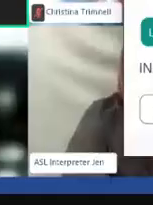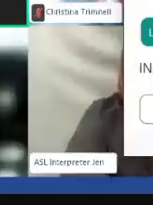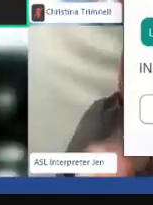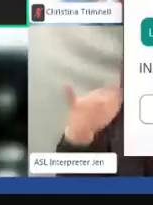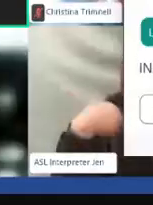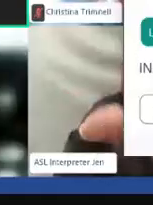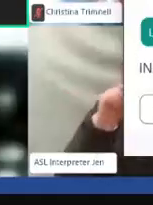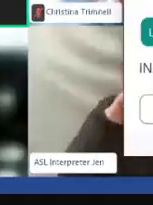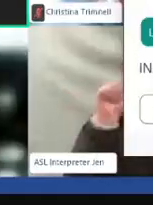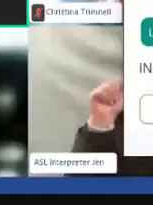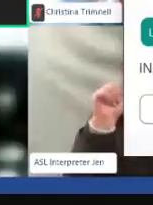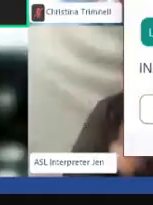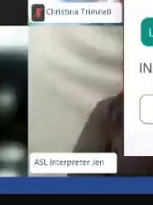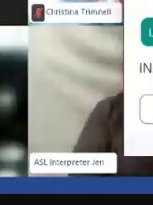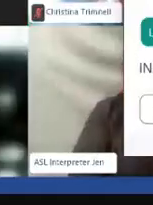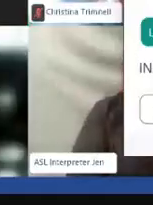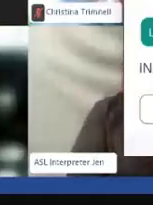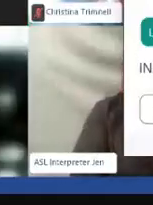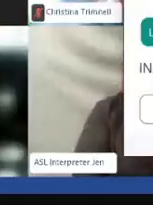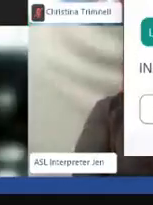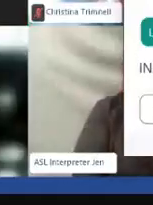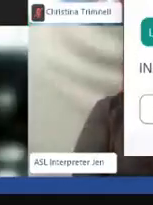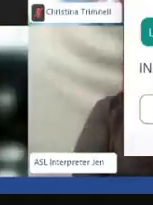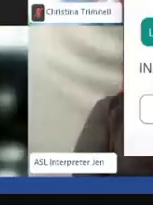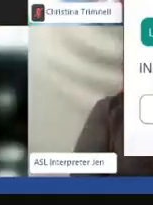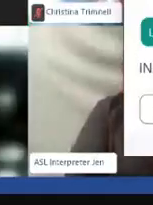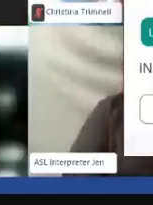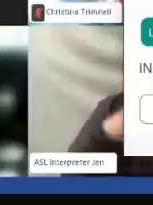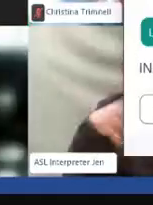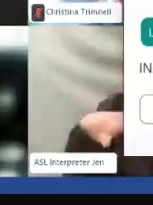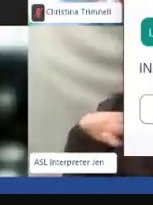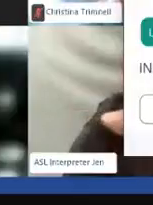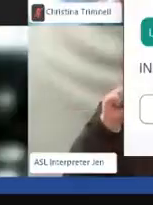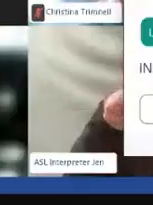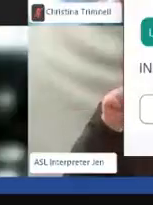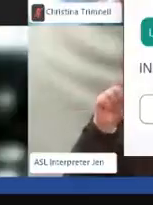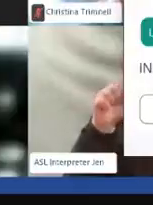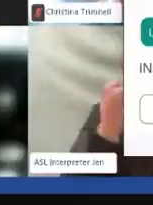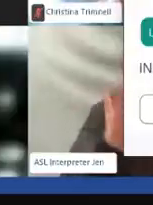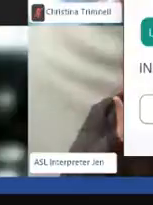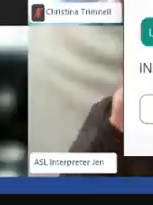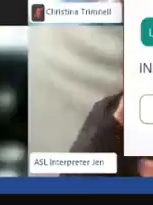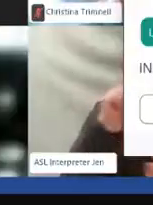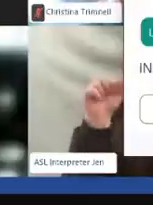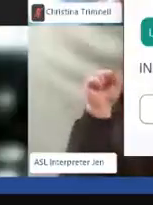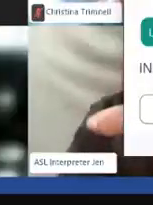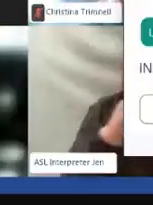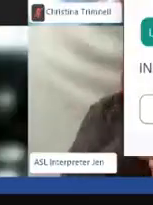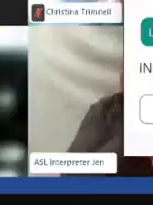Yes, this is Anna. Okay, I'm sorry. We have the motion to accept the slate as presented. So Anna said